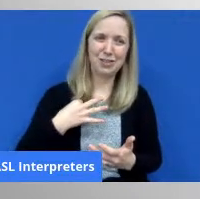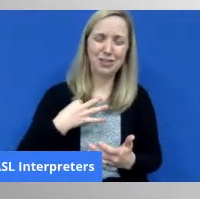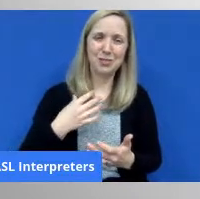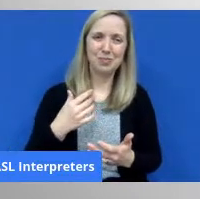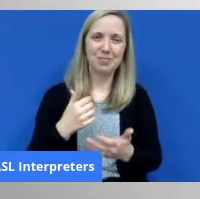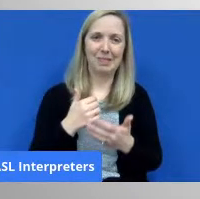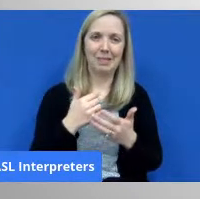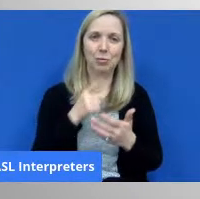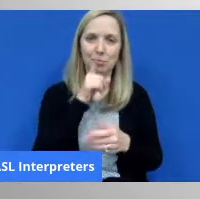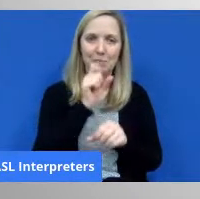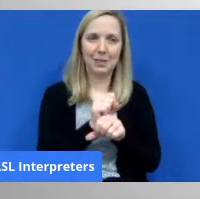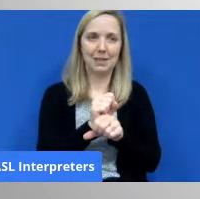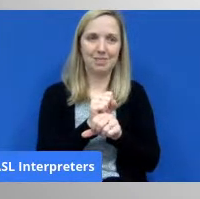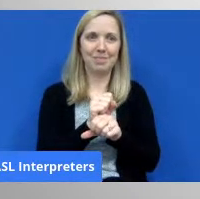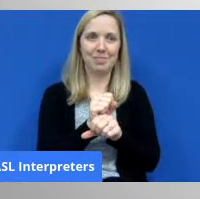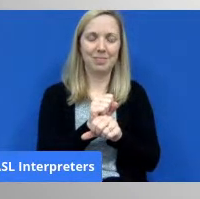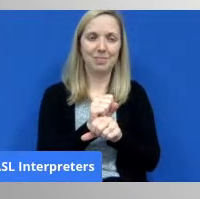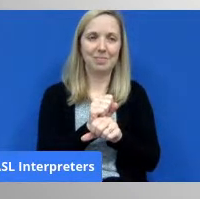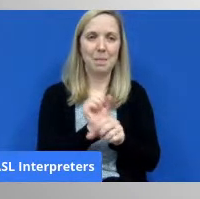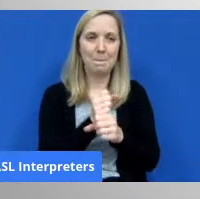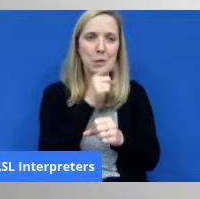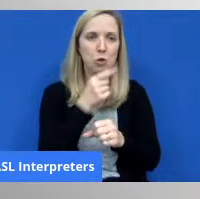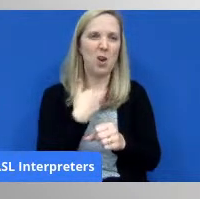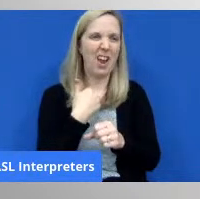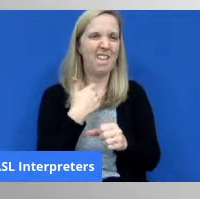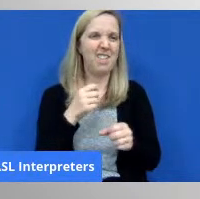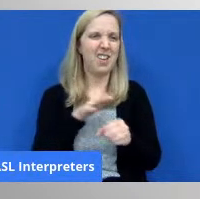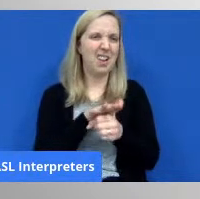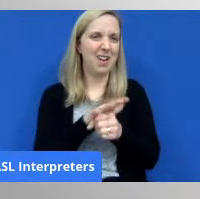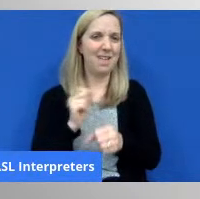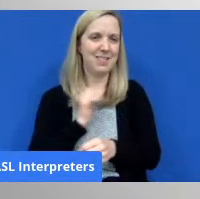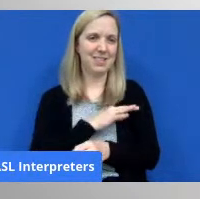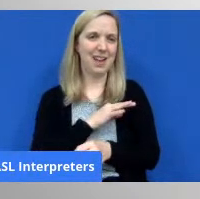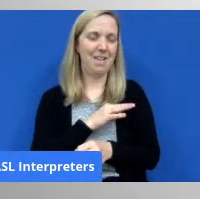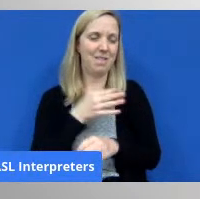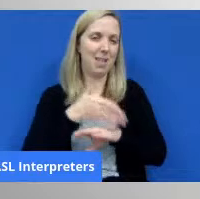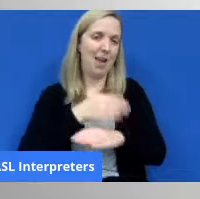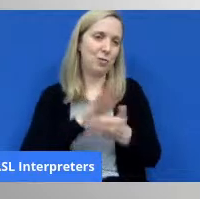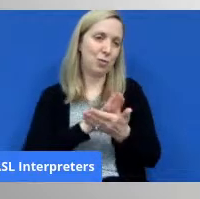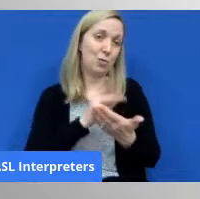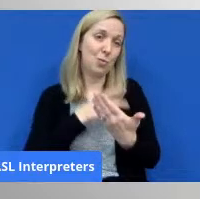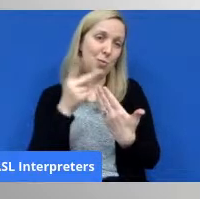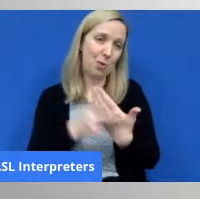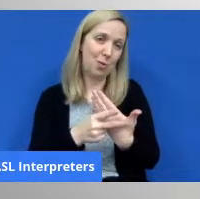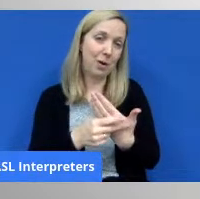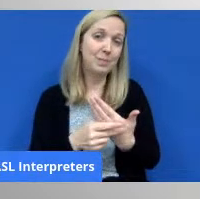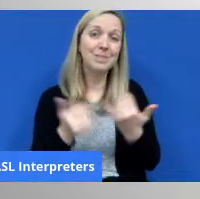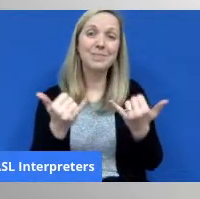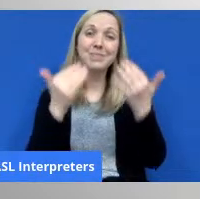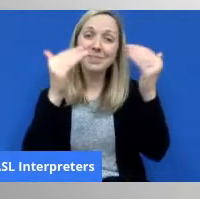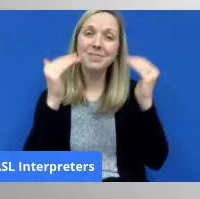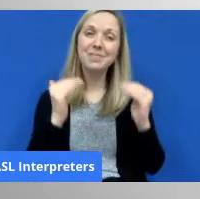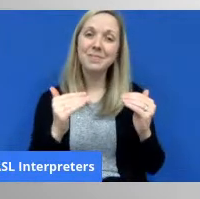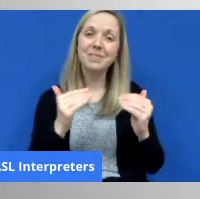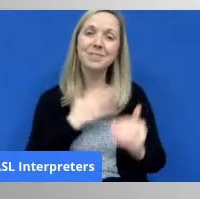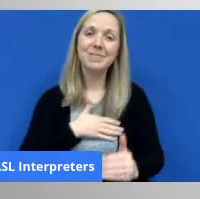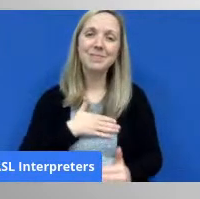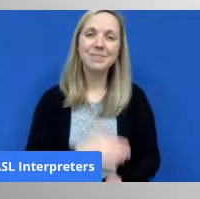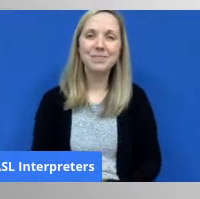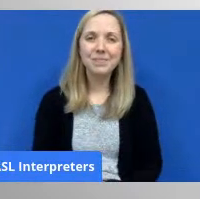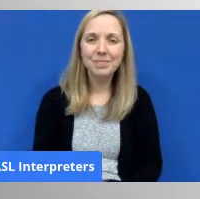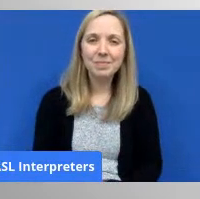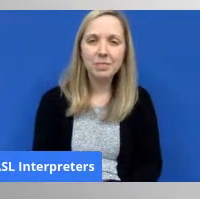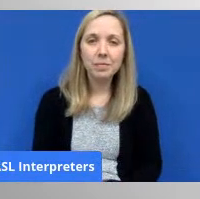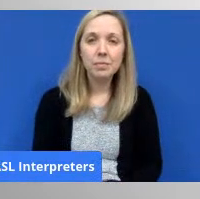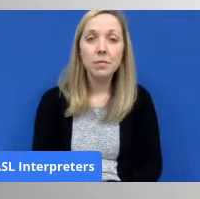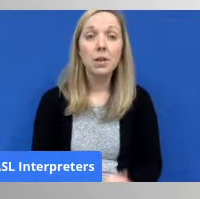staff the after-school program. You can go ahead to the next slide. I also